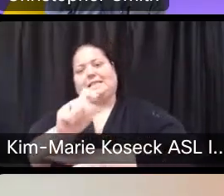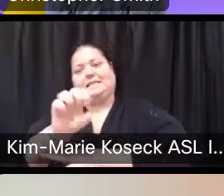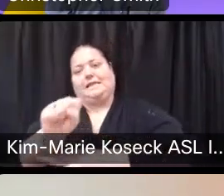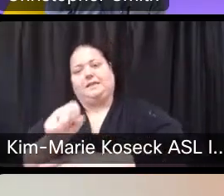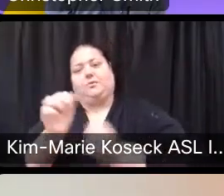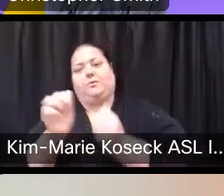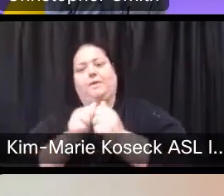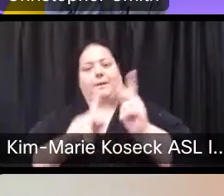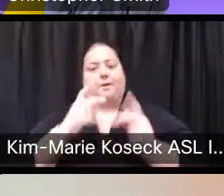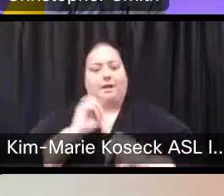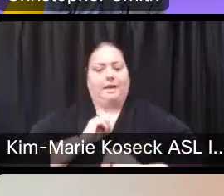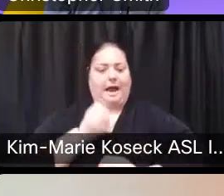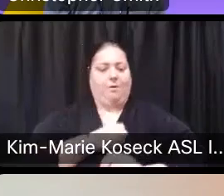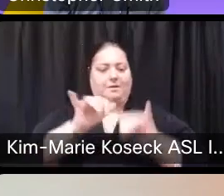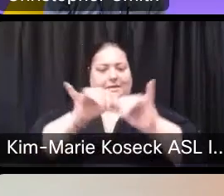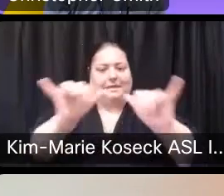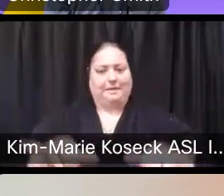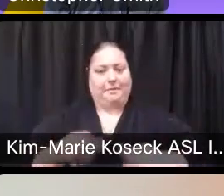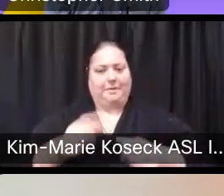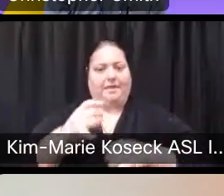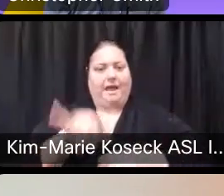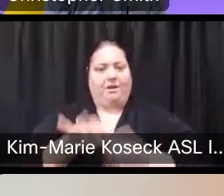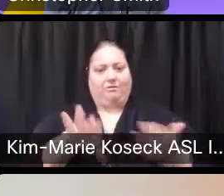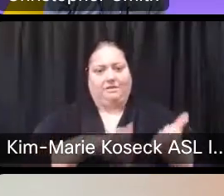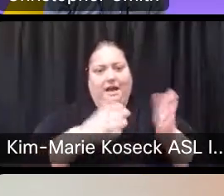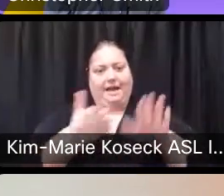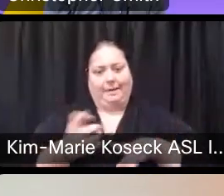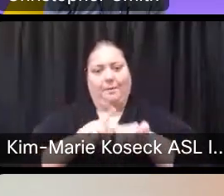system who are dying in these situations, but